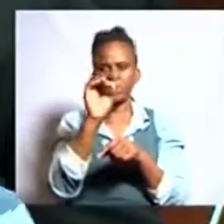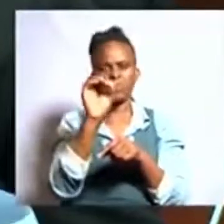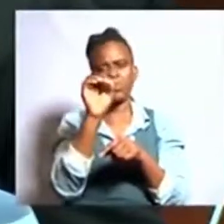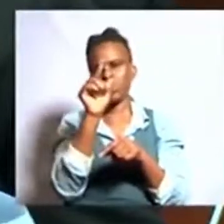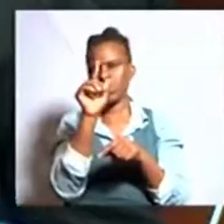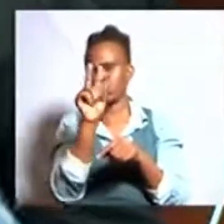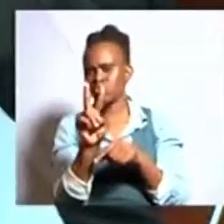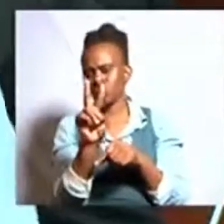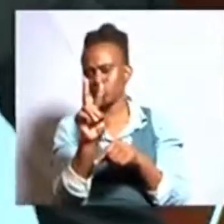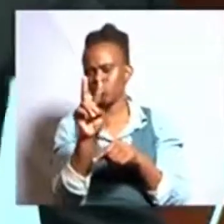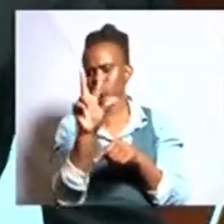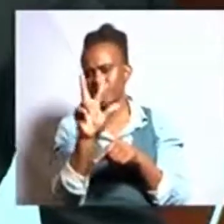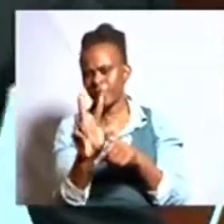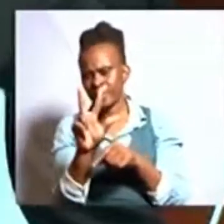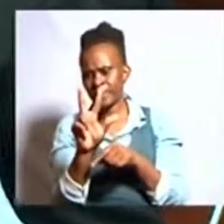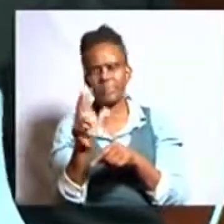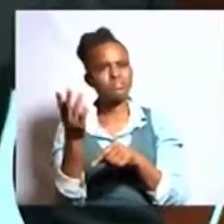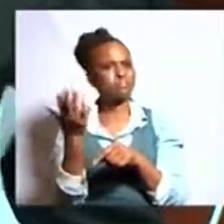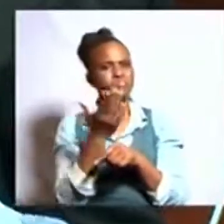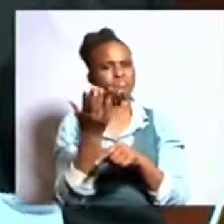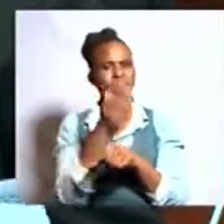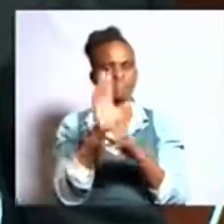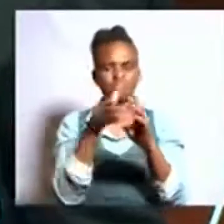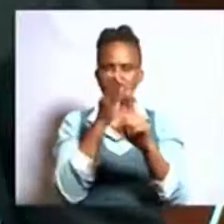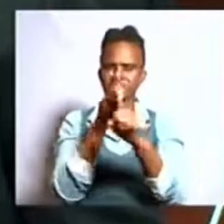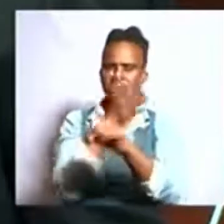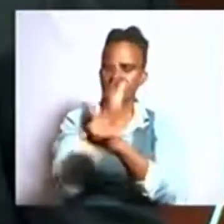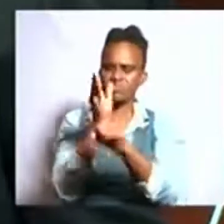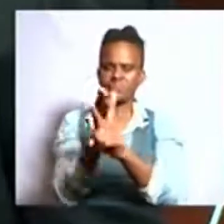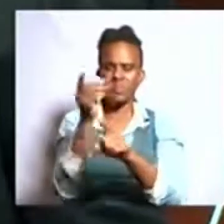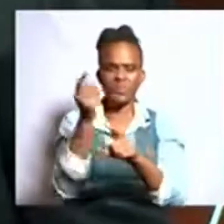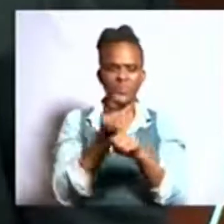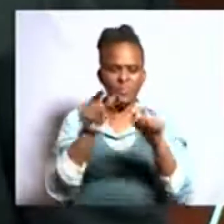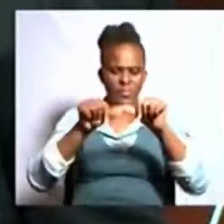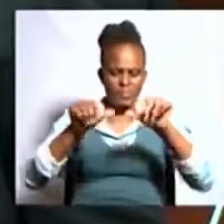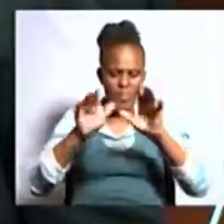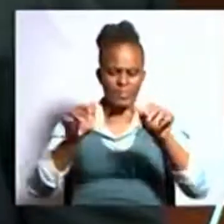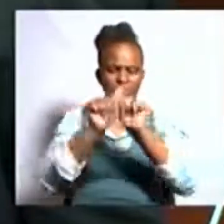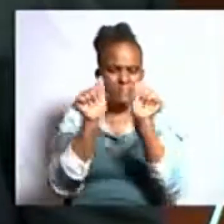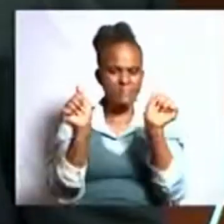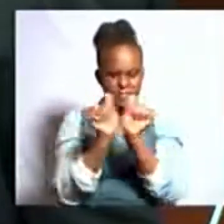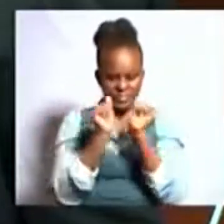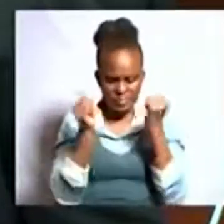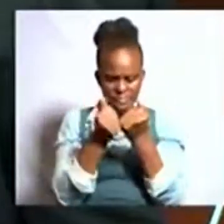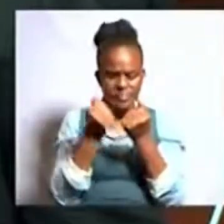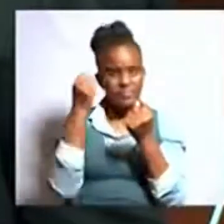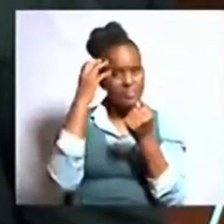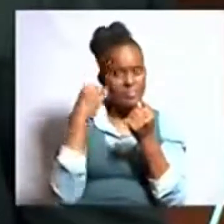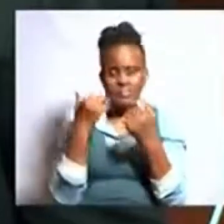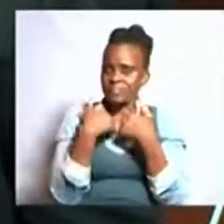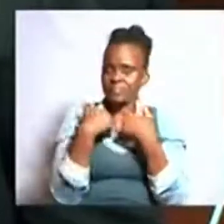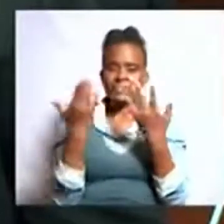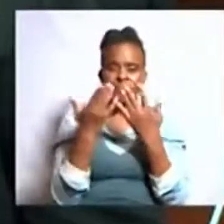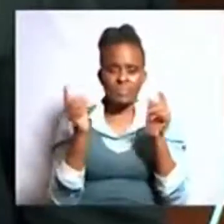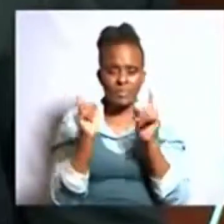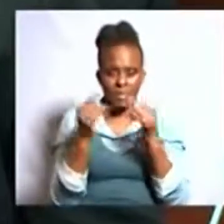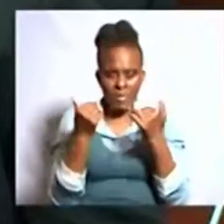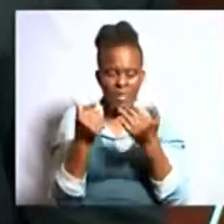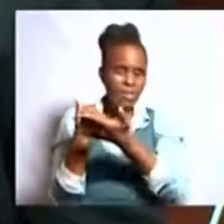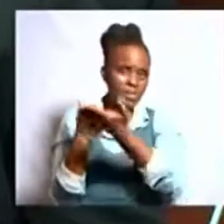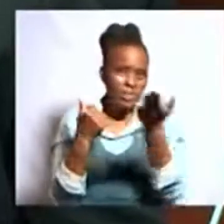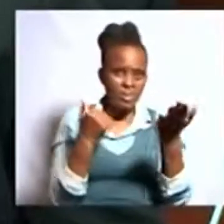9.0, 2, and 3 as referred to by the Auditor General's office. where are